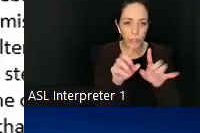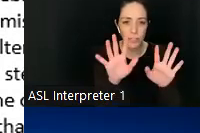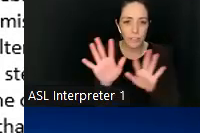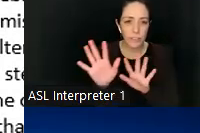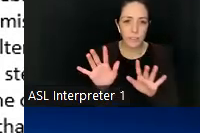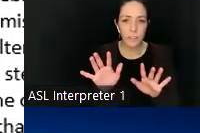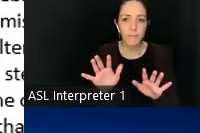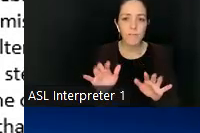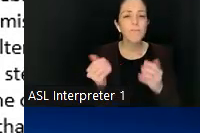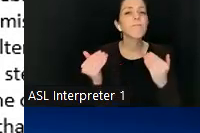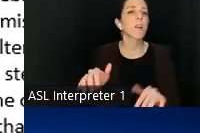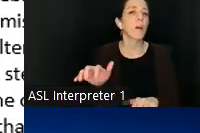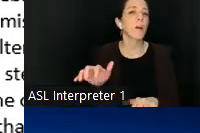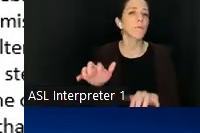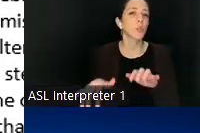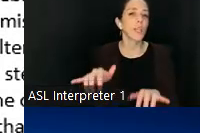chat.